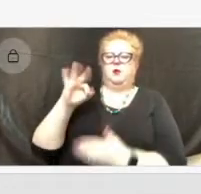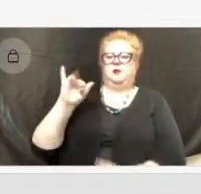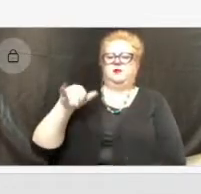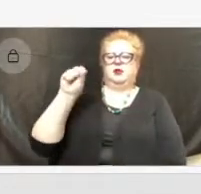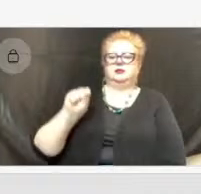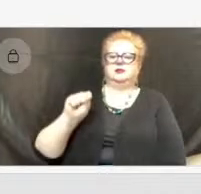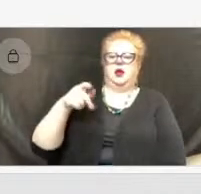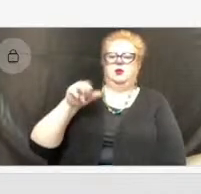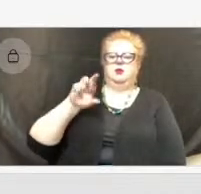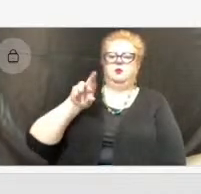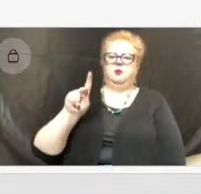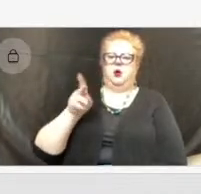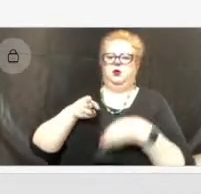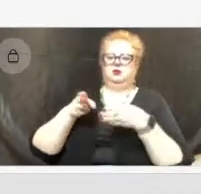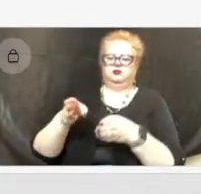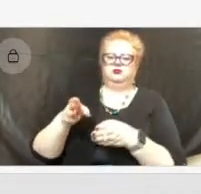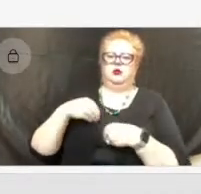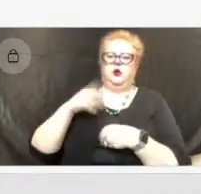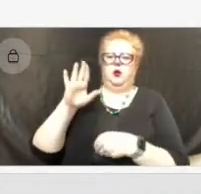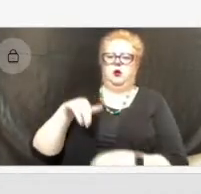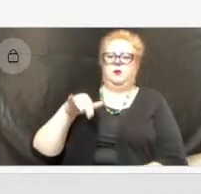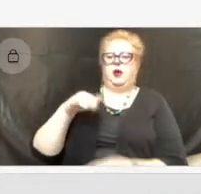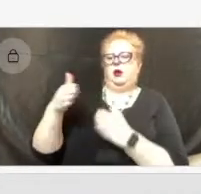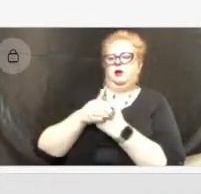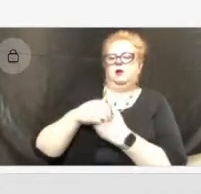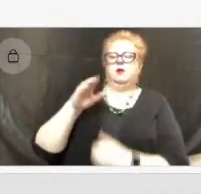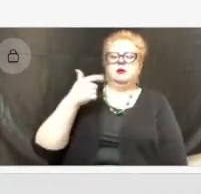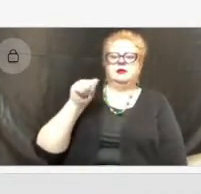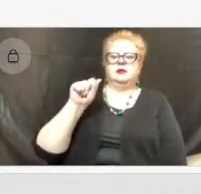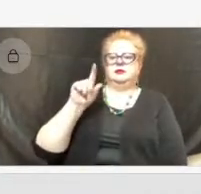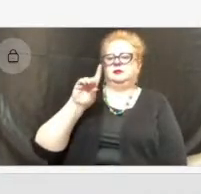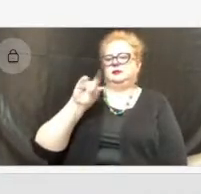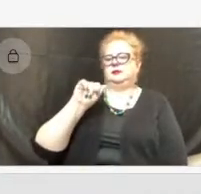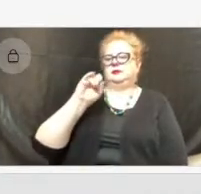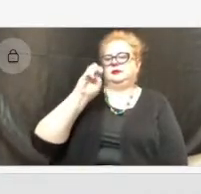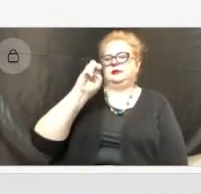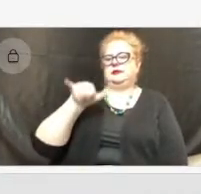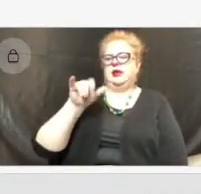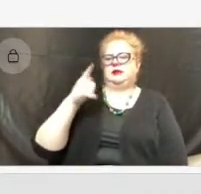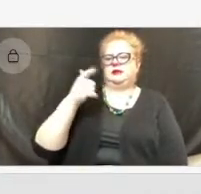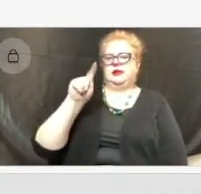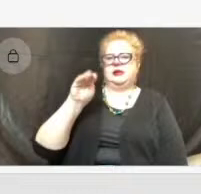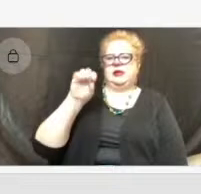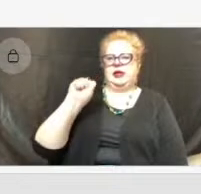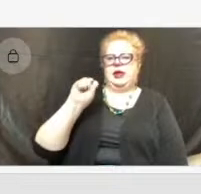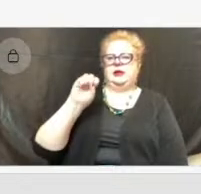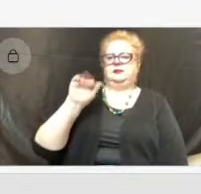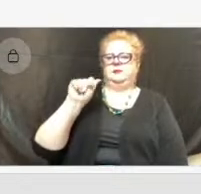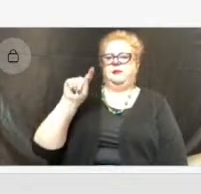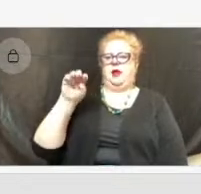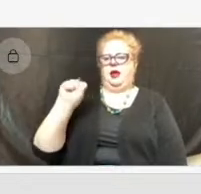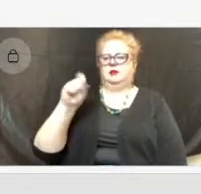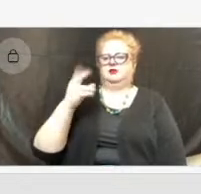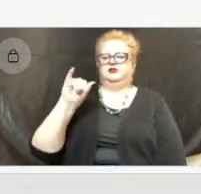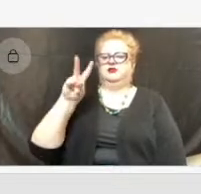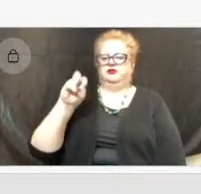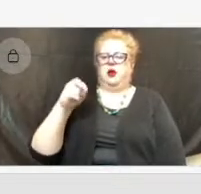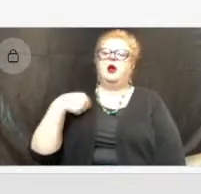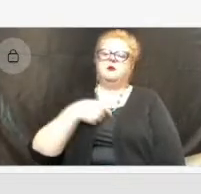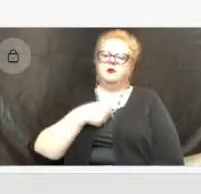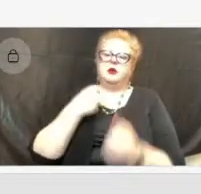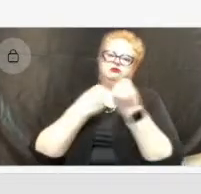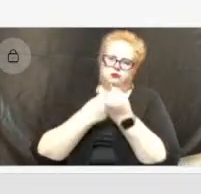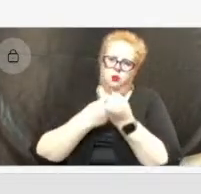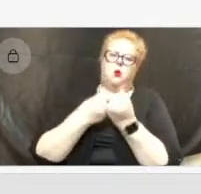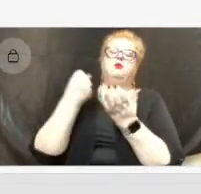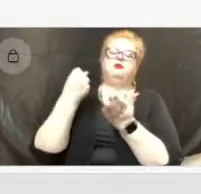West Daisy L. Getz and Bates Drive and West 16th Street. Staff recommends approval of the request to change the name of that